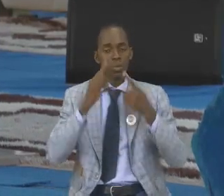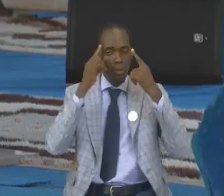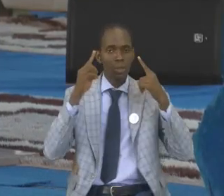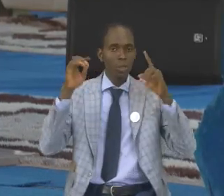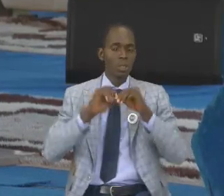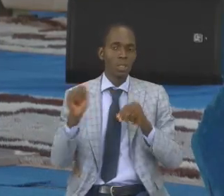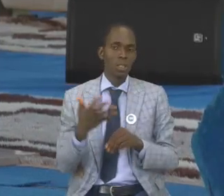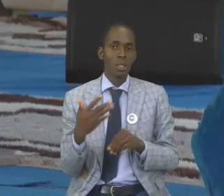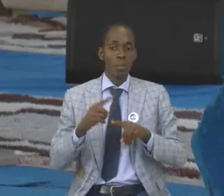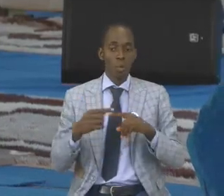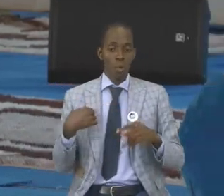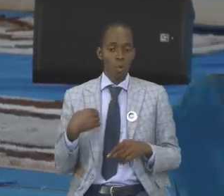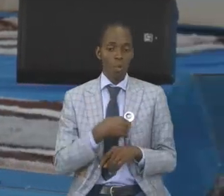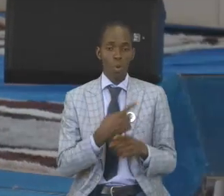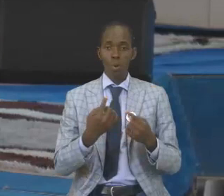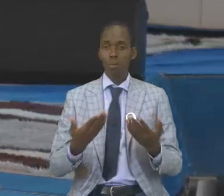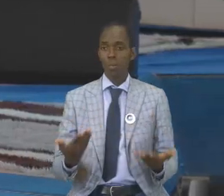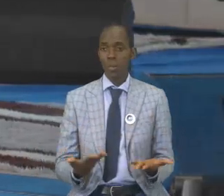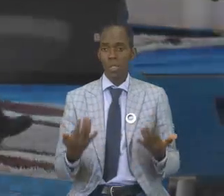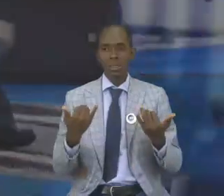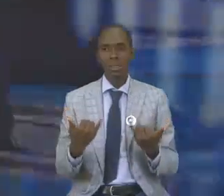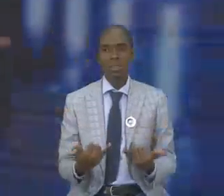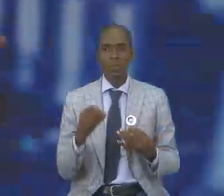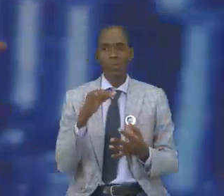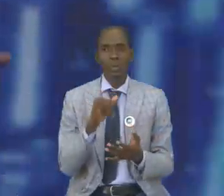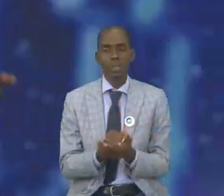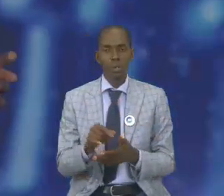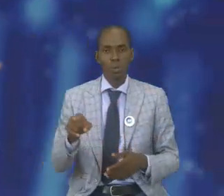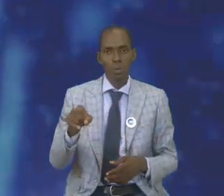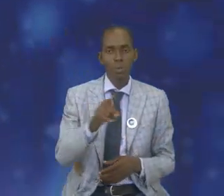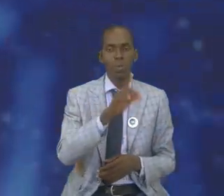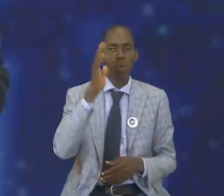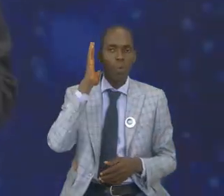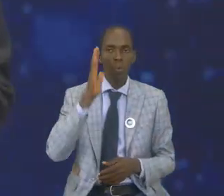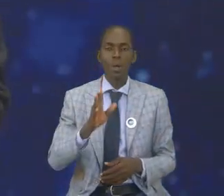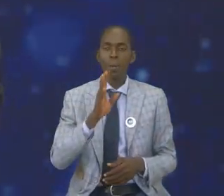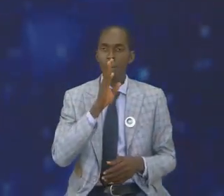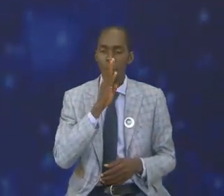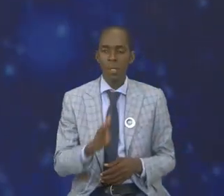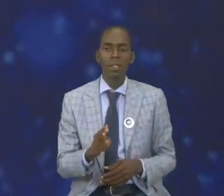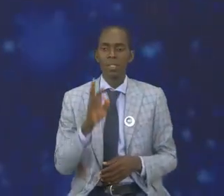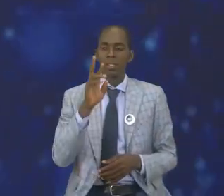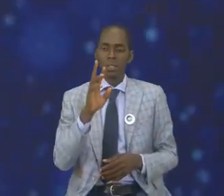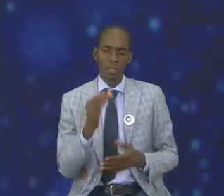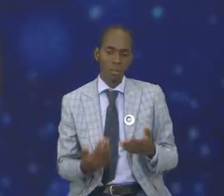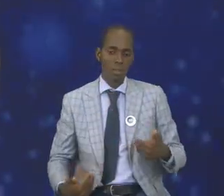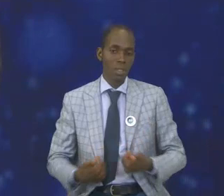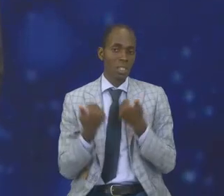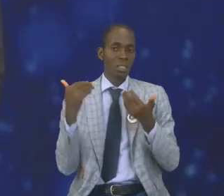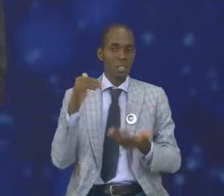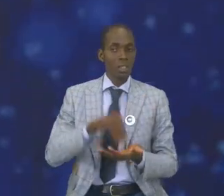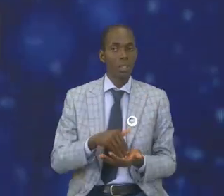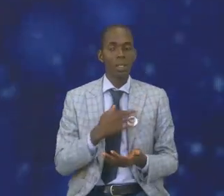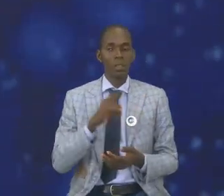come here today so that you will be re-challenged, and you will be